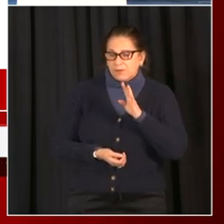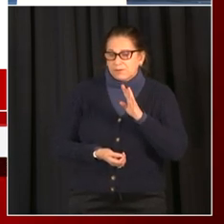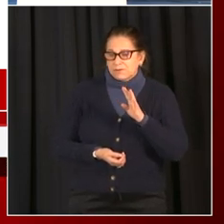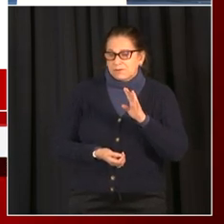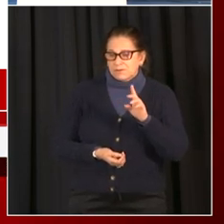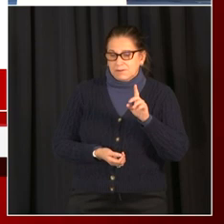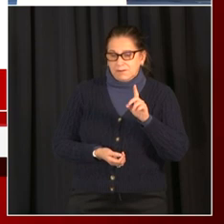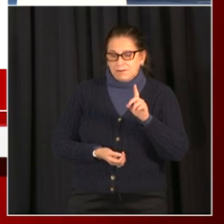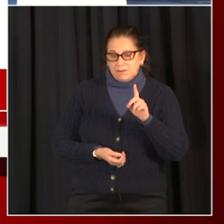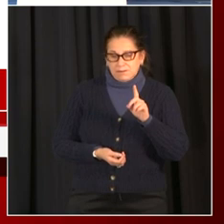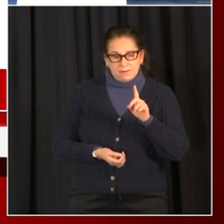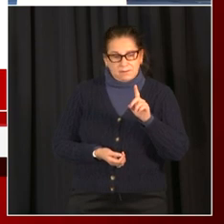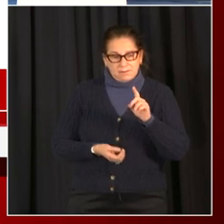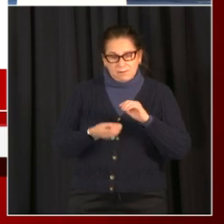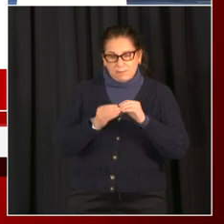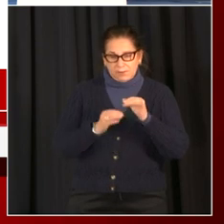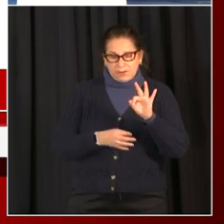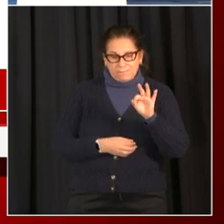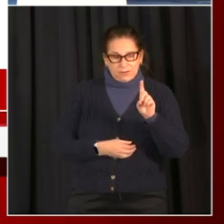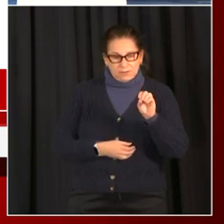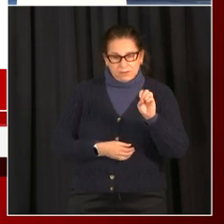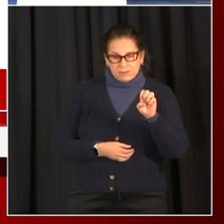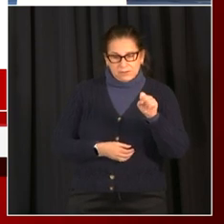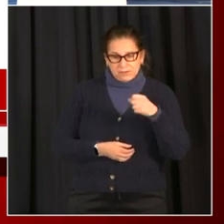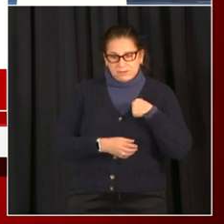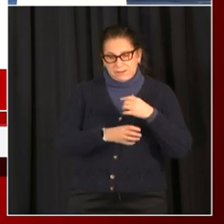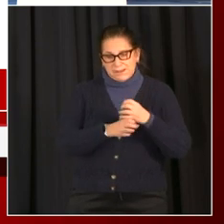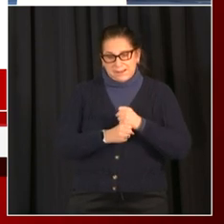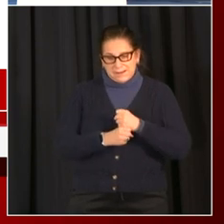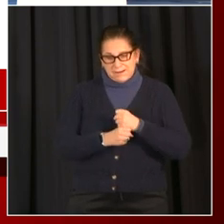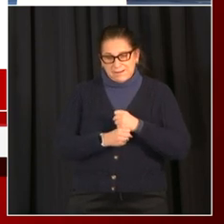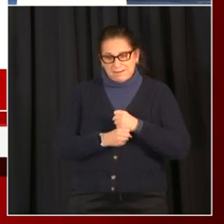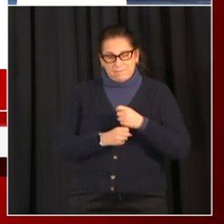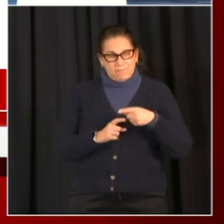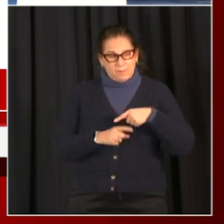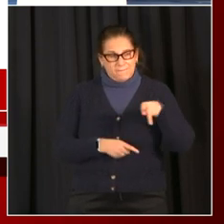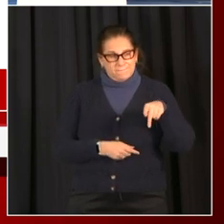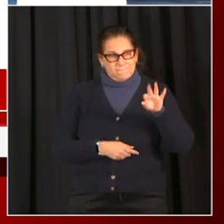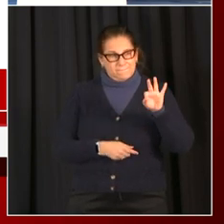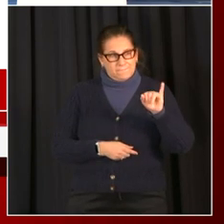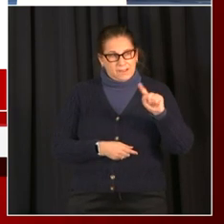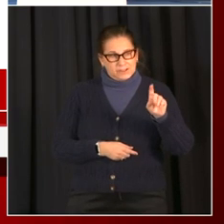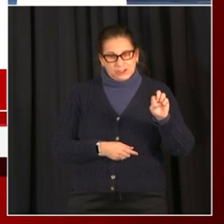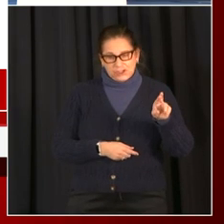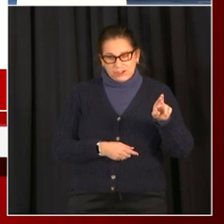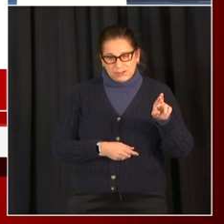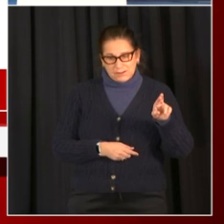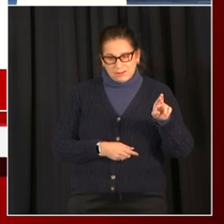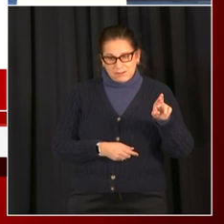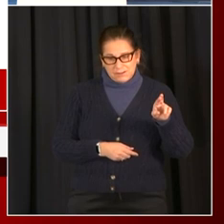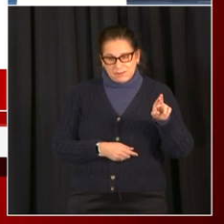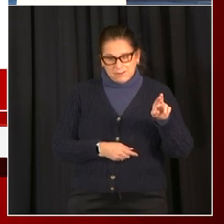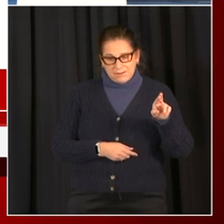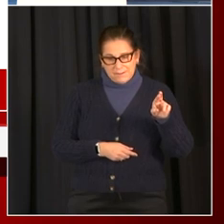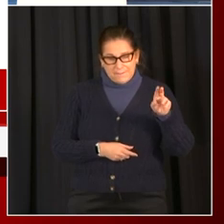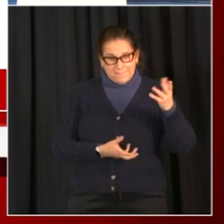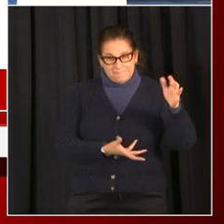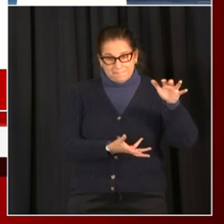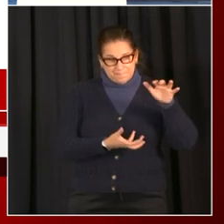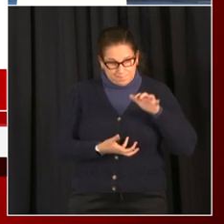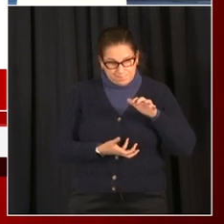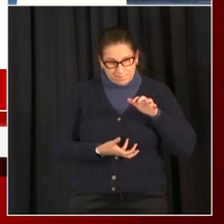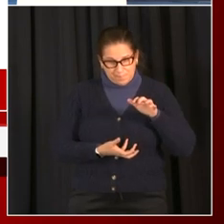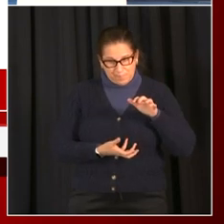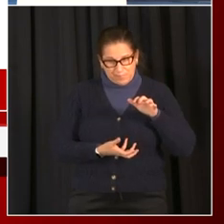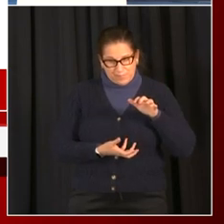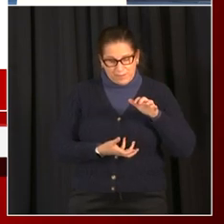you've probably noticed across the nation, other states have reported decrease in Pfizer allocations as well. For the